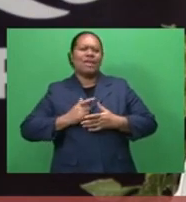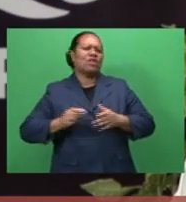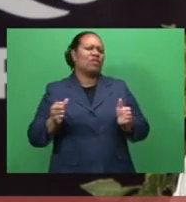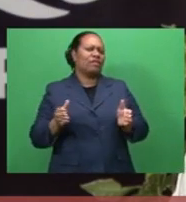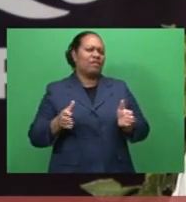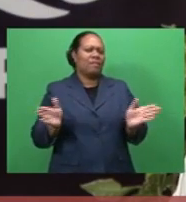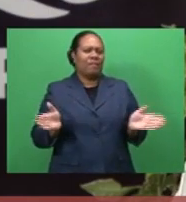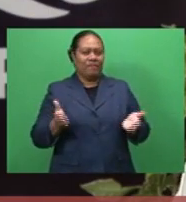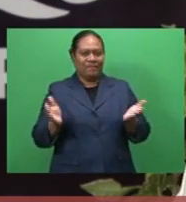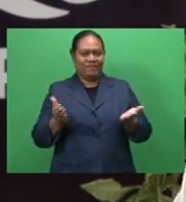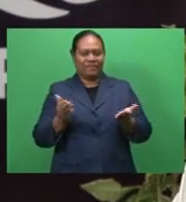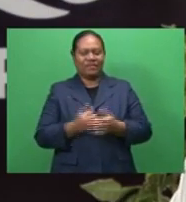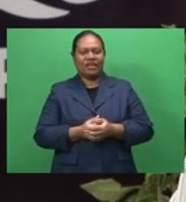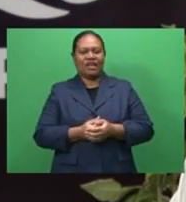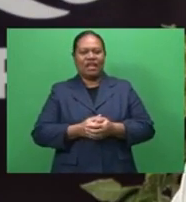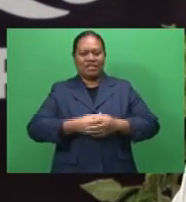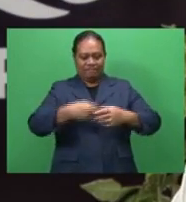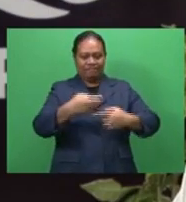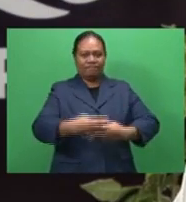welfare,